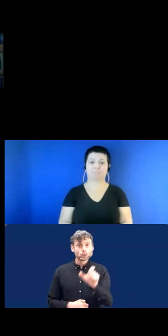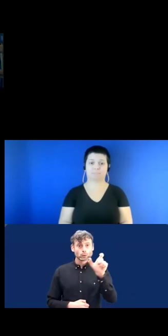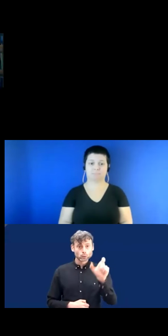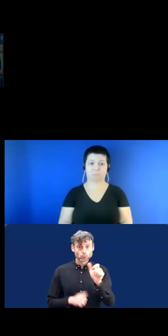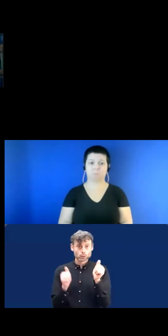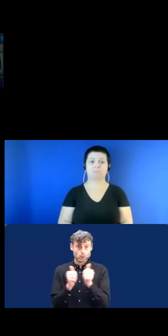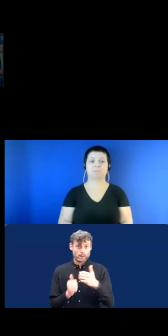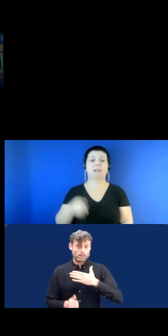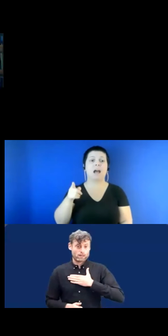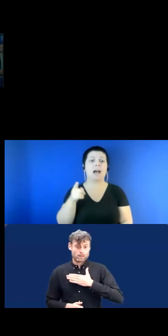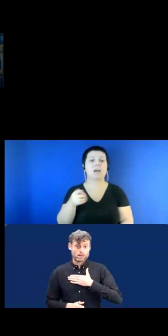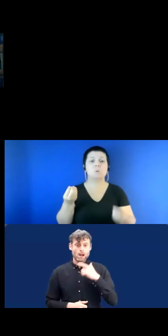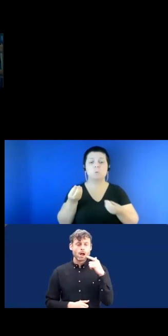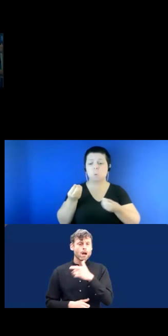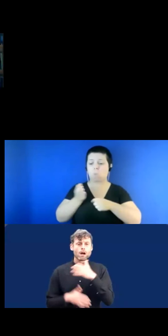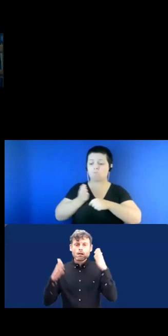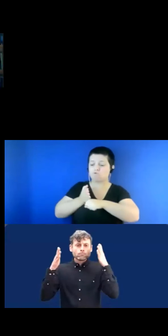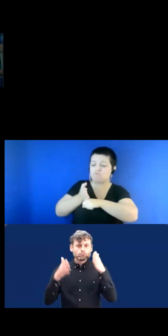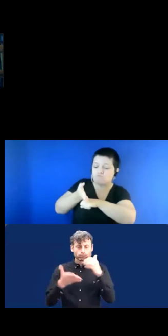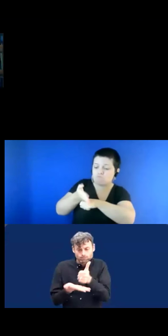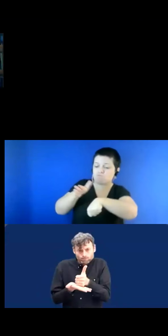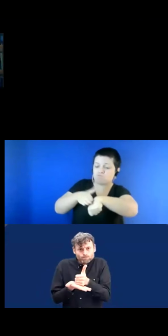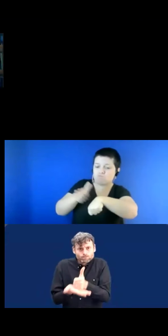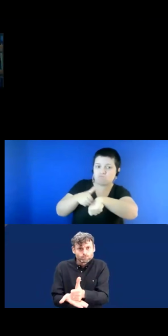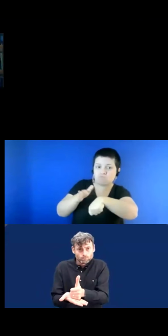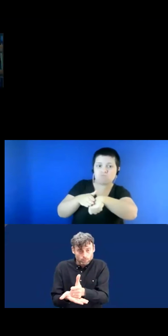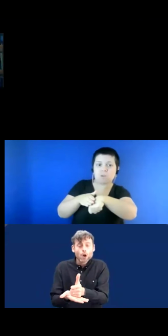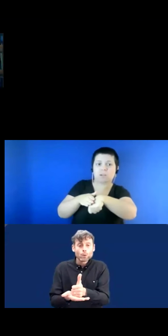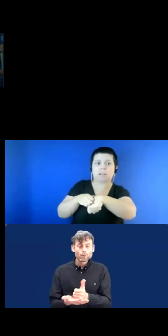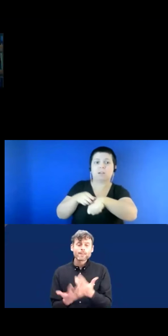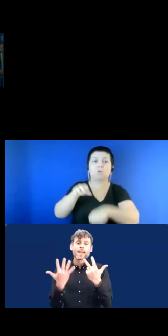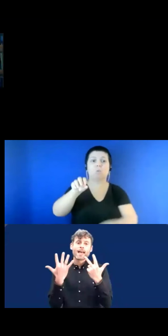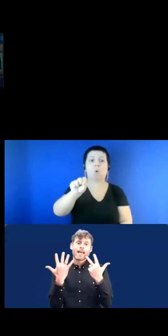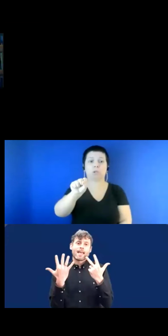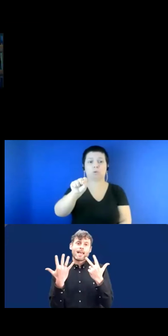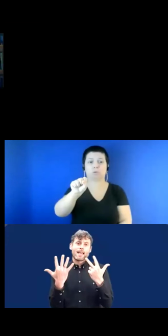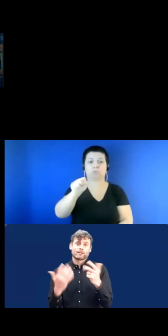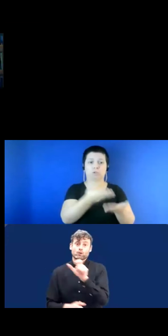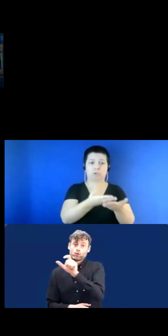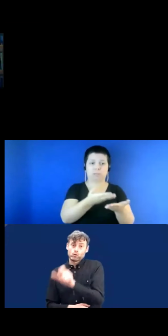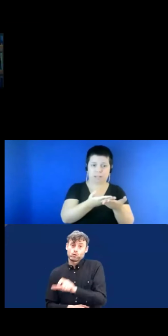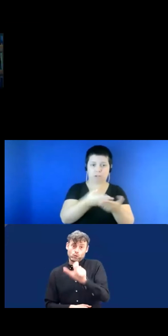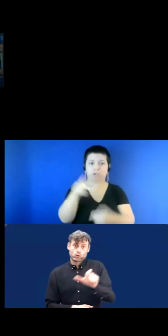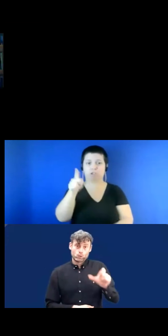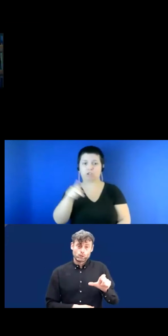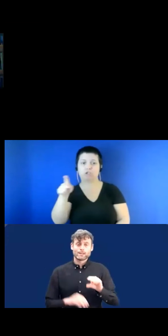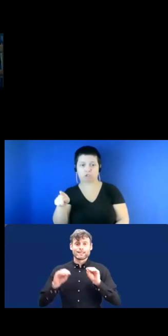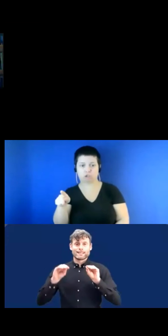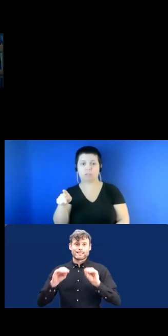study with 8 student-teacher diets based on video